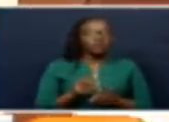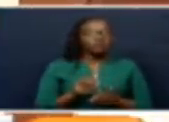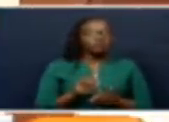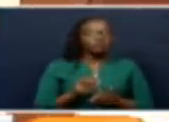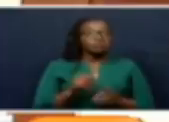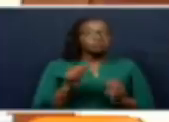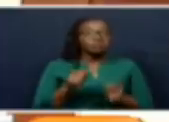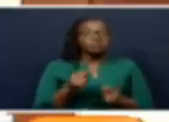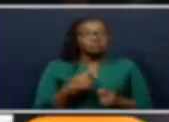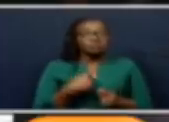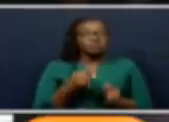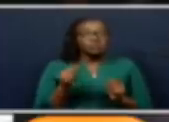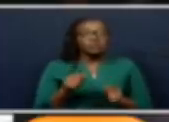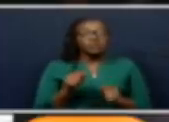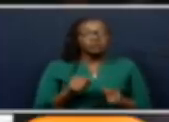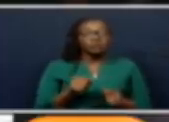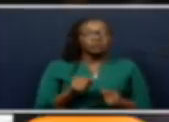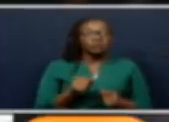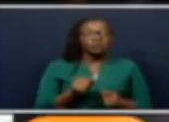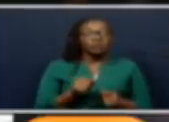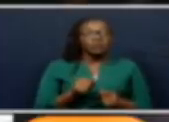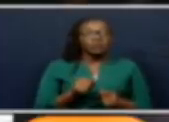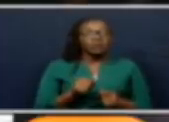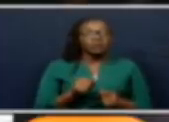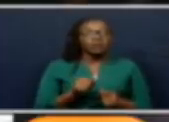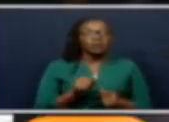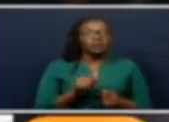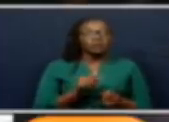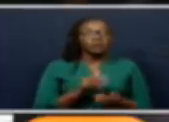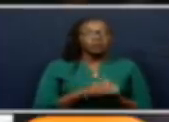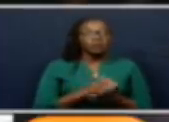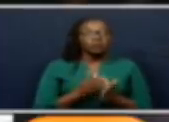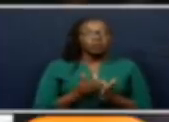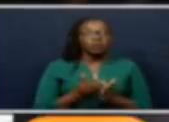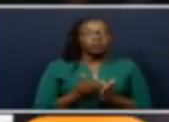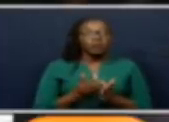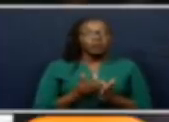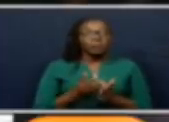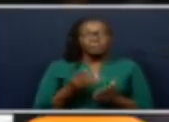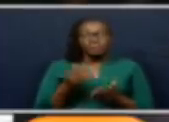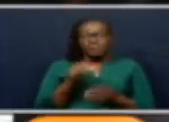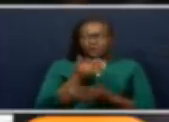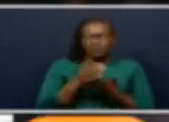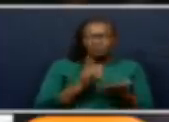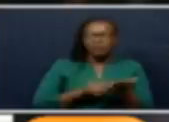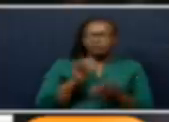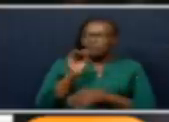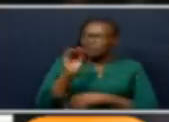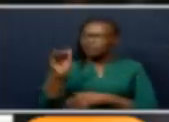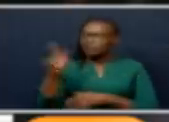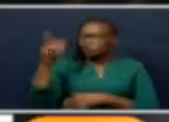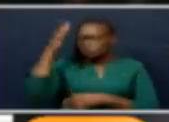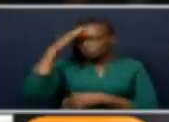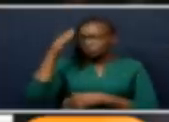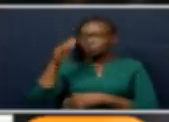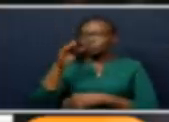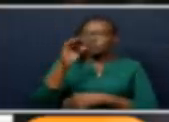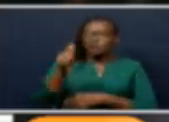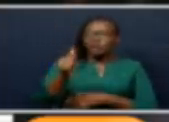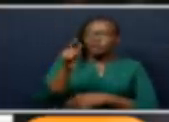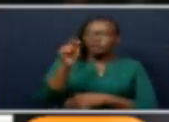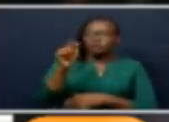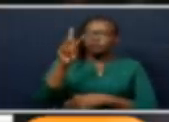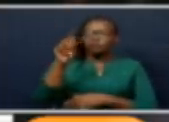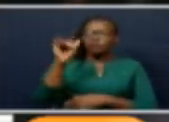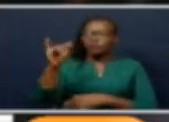Geneva. Yes. Everybody. They heard I was Kenyan. They said, do you know Francis Atwoli? Yes. People I don't even know. Yes.